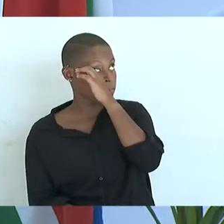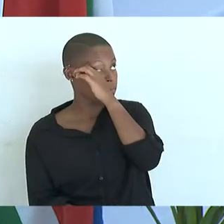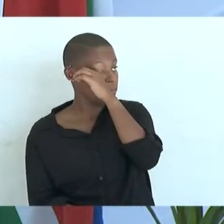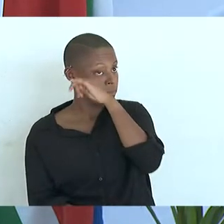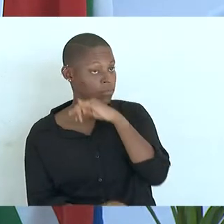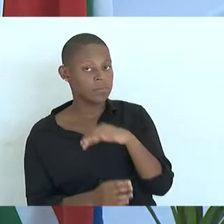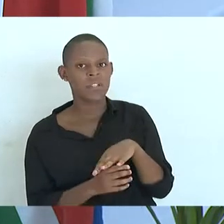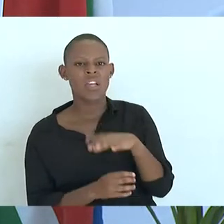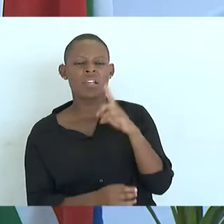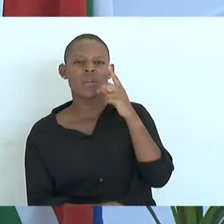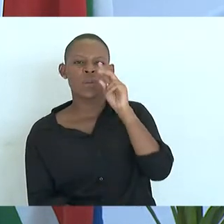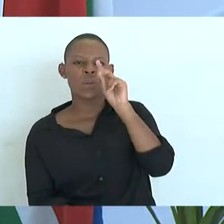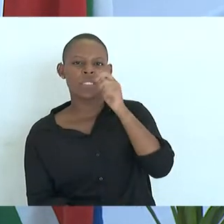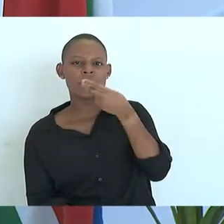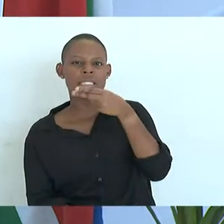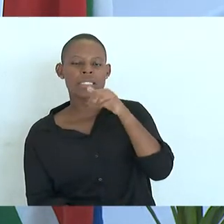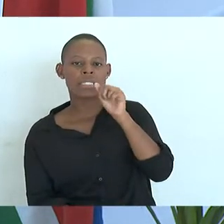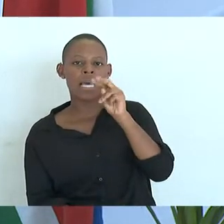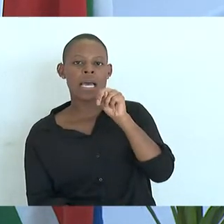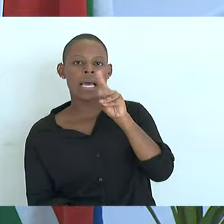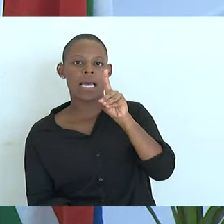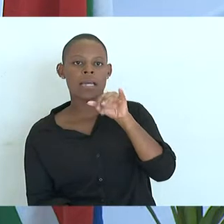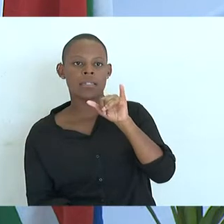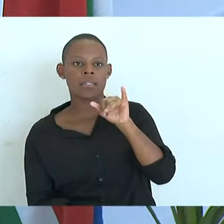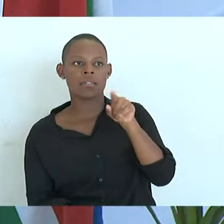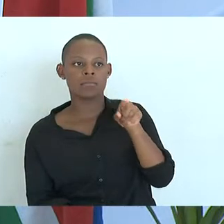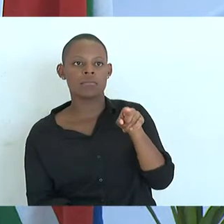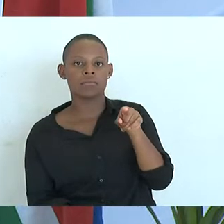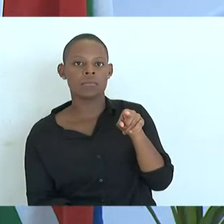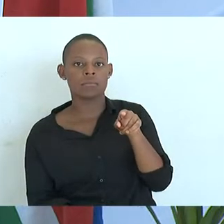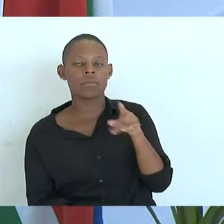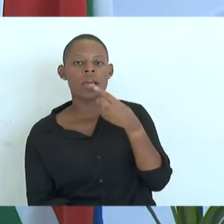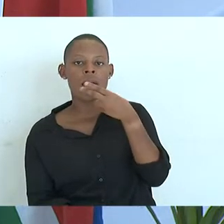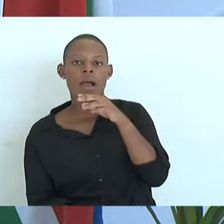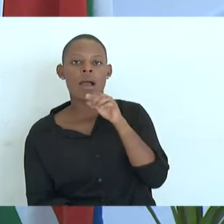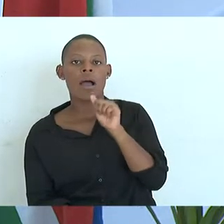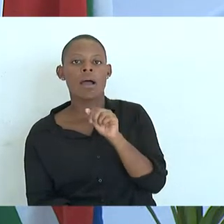usisu uthandi Hadebe othukela, I don't know,